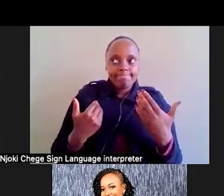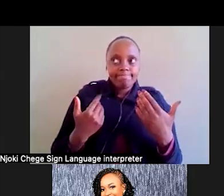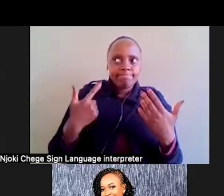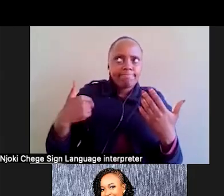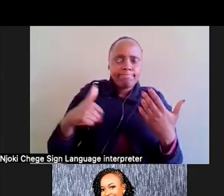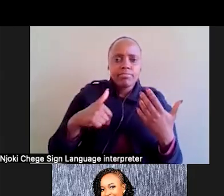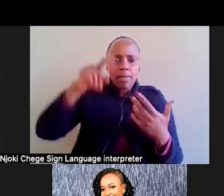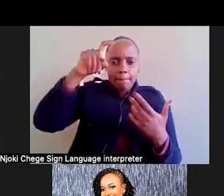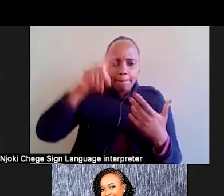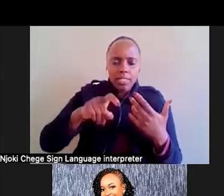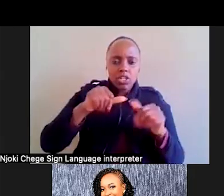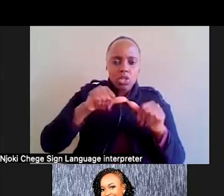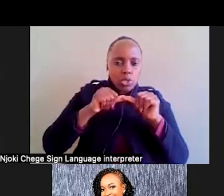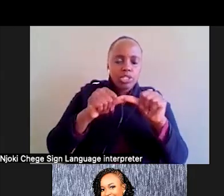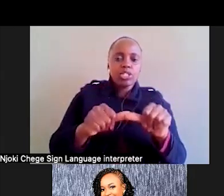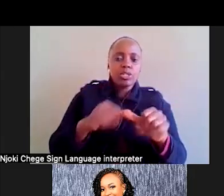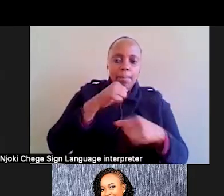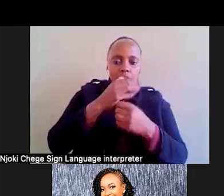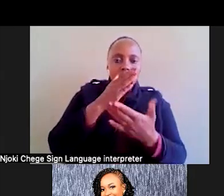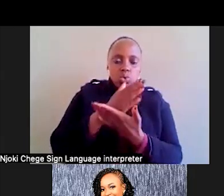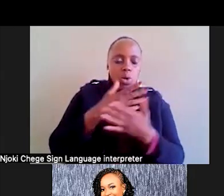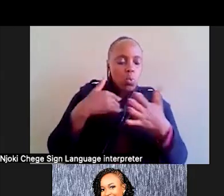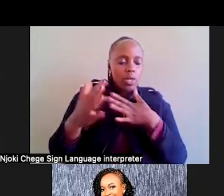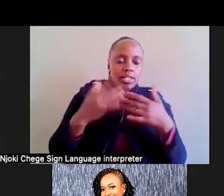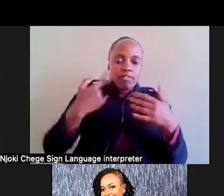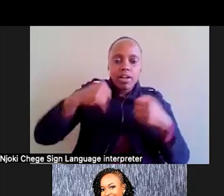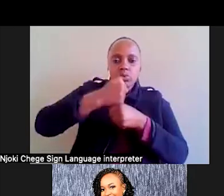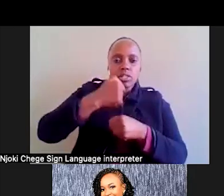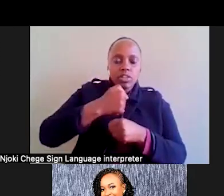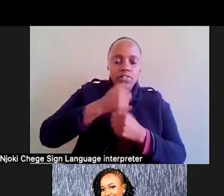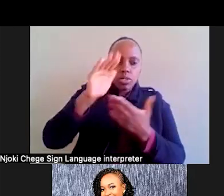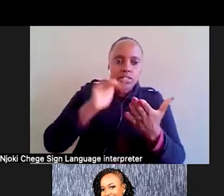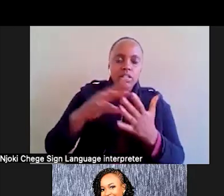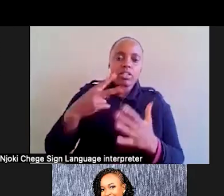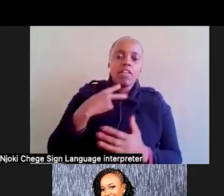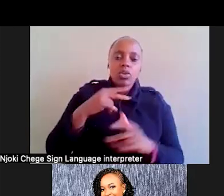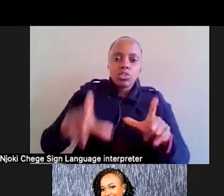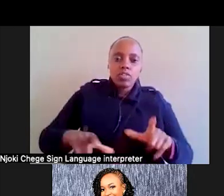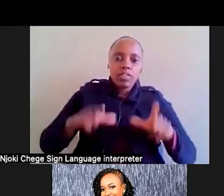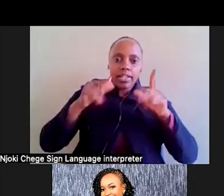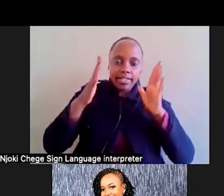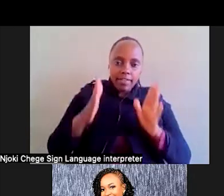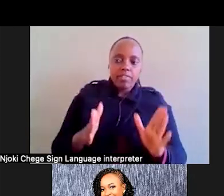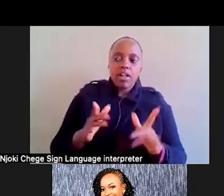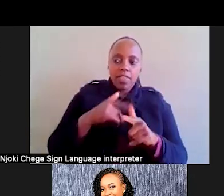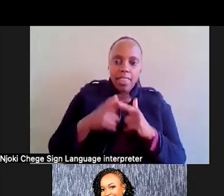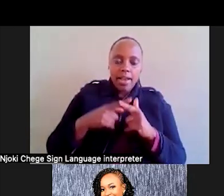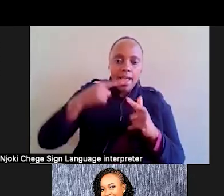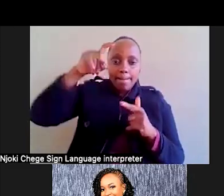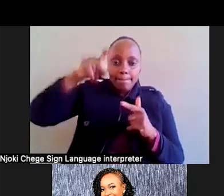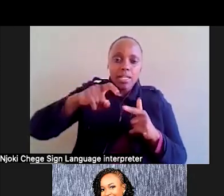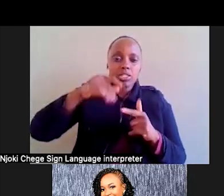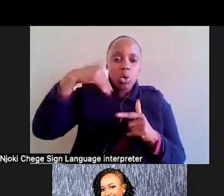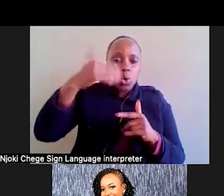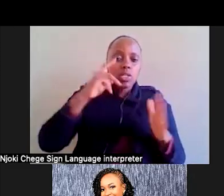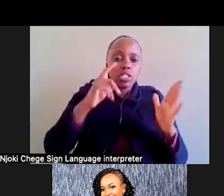we must keep on ensuring that whatever we are doing, we center the voices of the survivors. And we must also